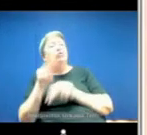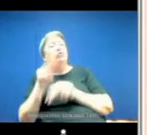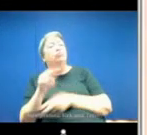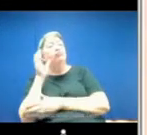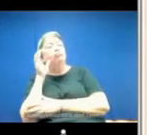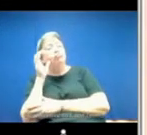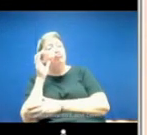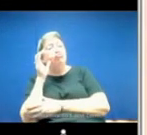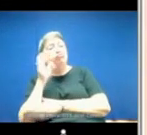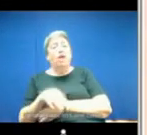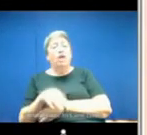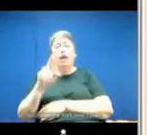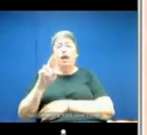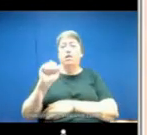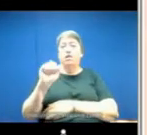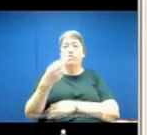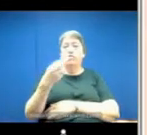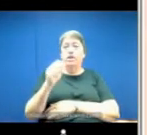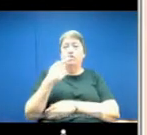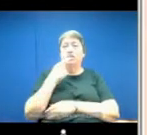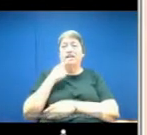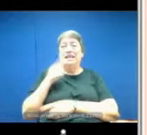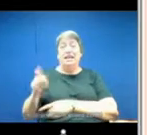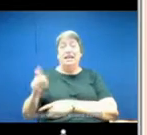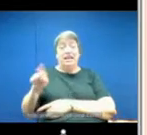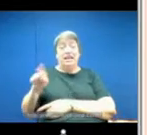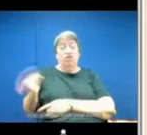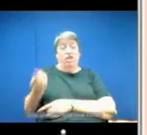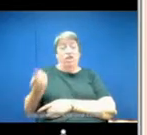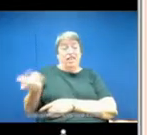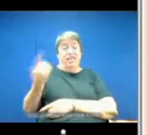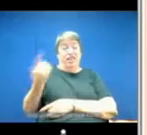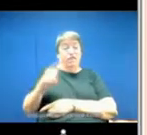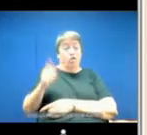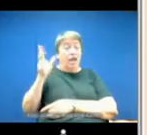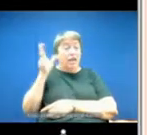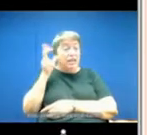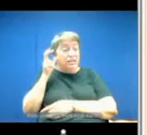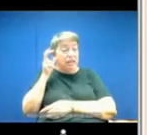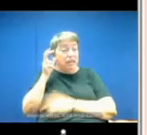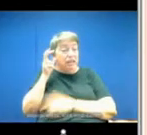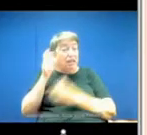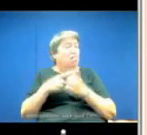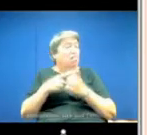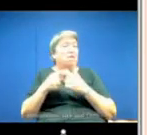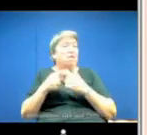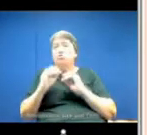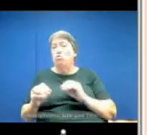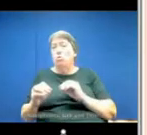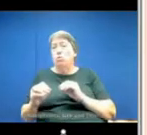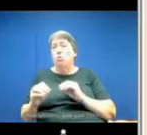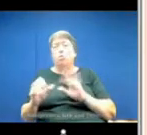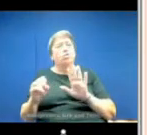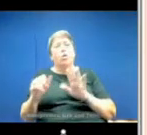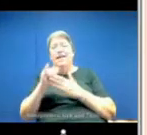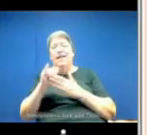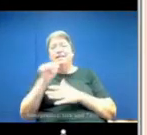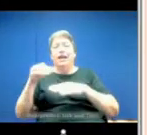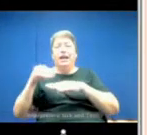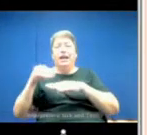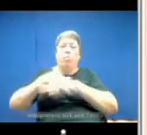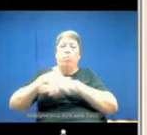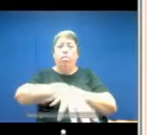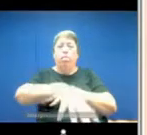says plaintiff is there just to listen, so there will be no input from the plaintiff, therefore it won't be a bleed situation. I